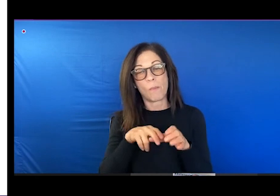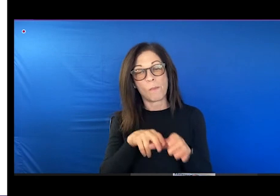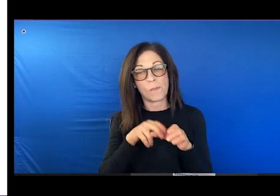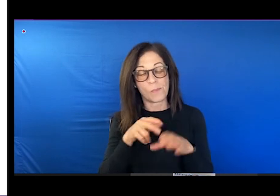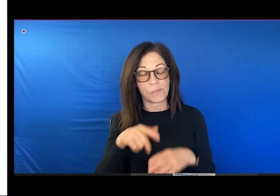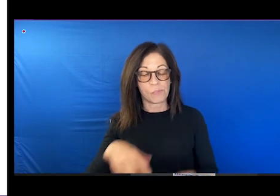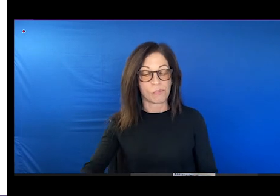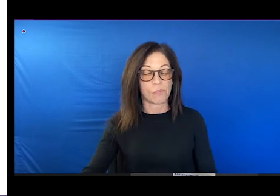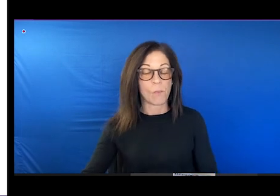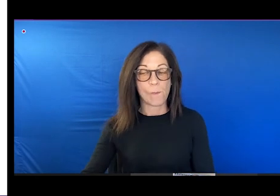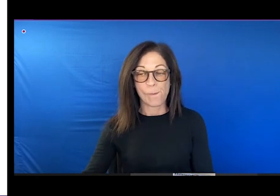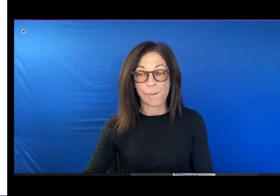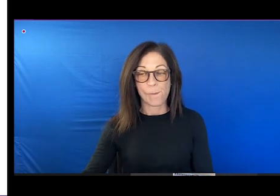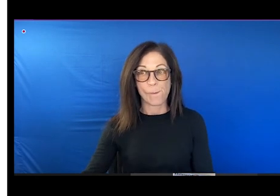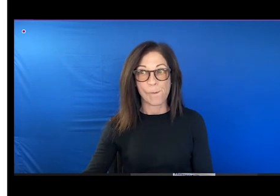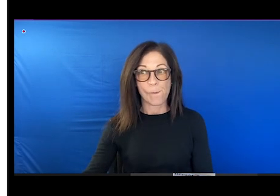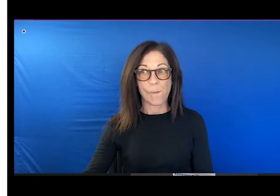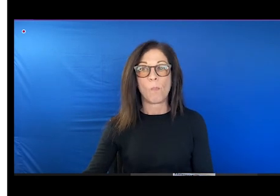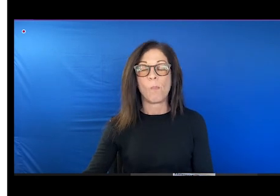Next slide, please.